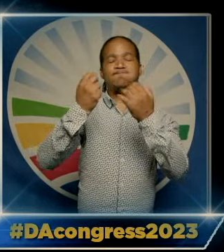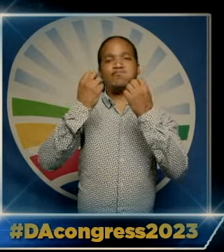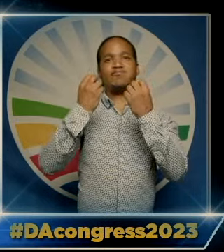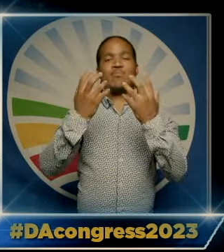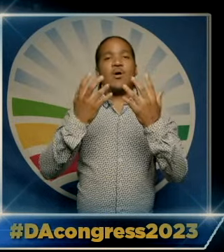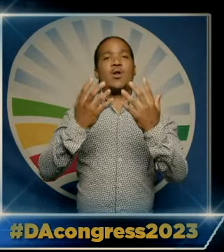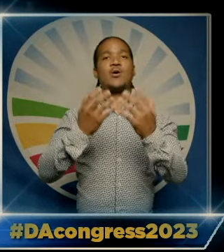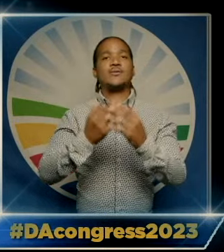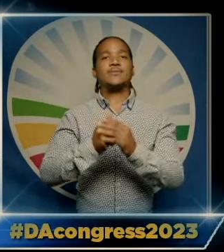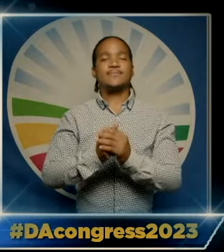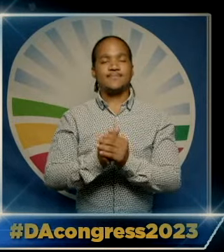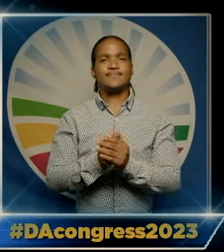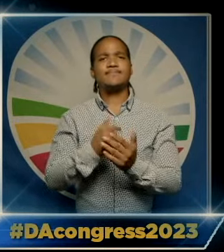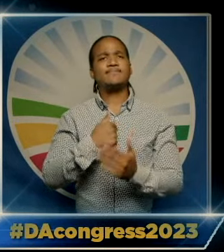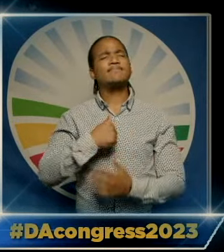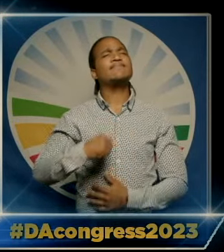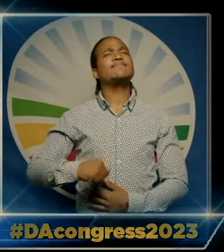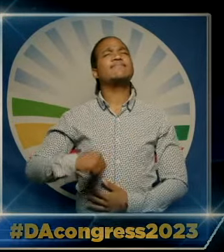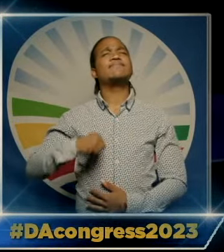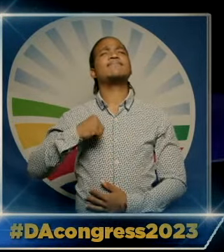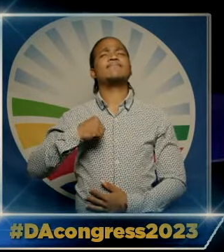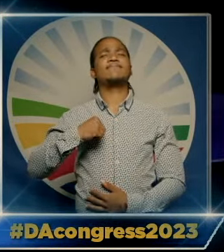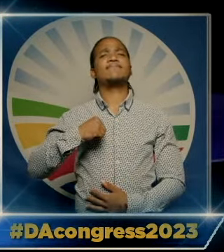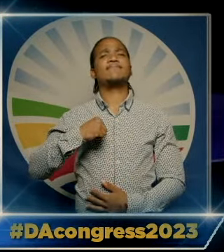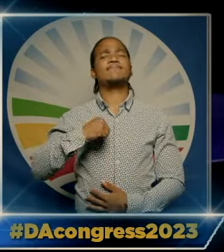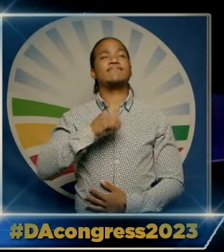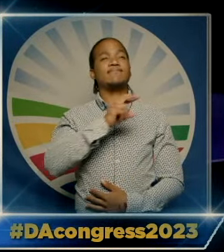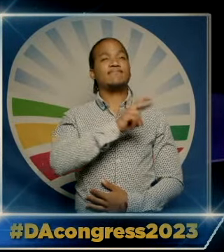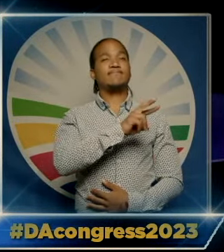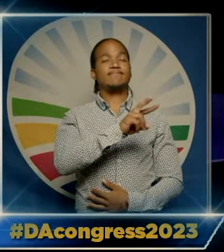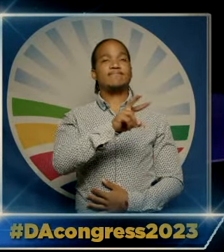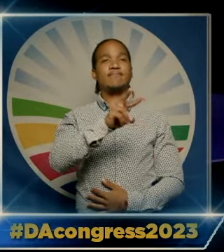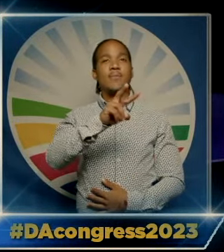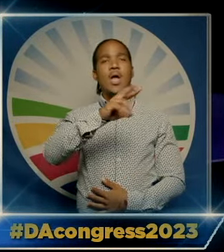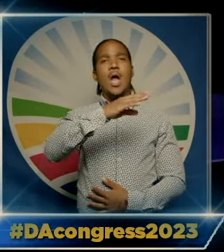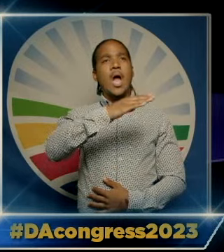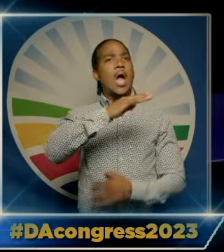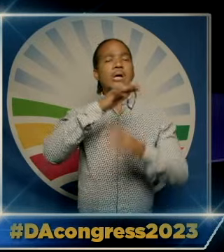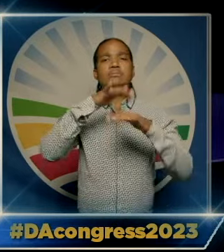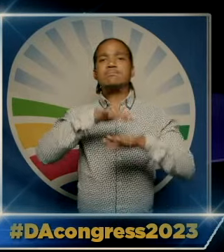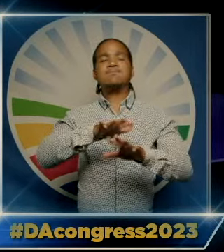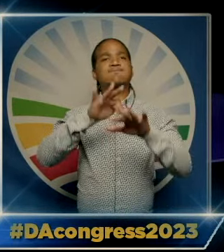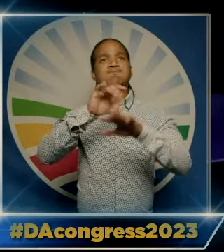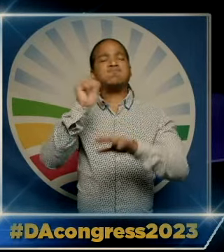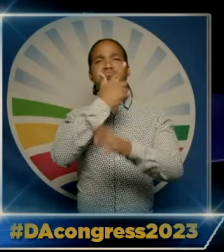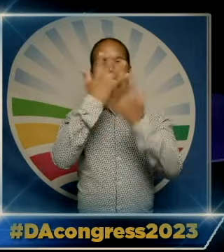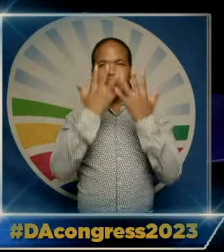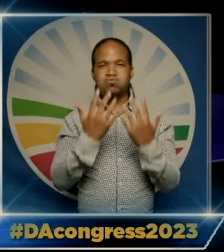I am proud to look into the beautiful sea of blue colors,